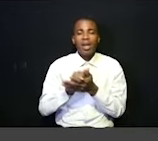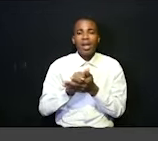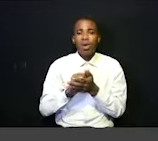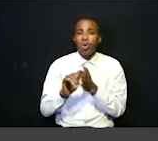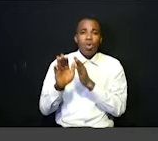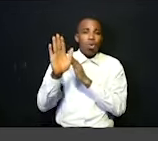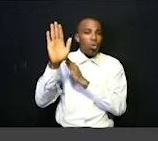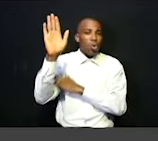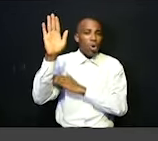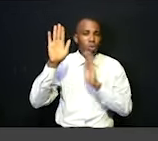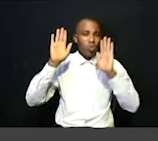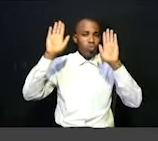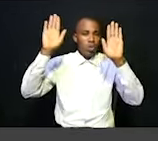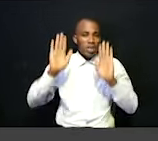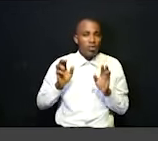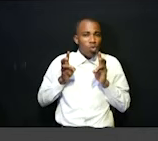Christ and